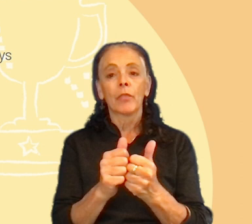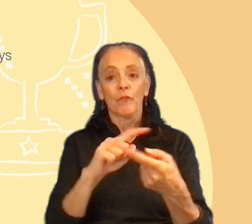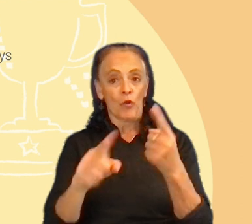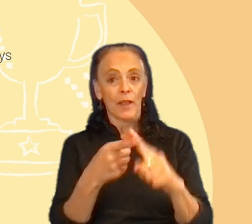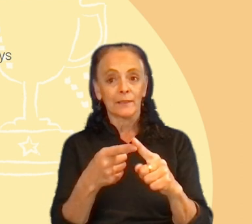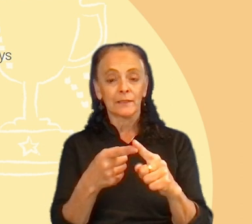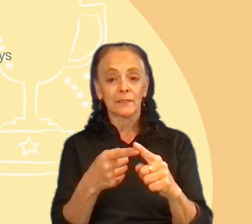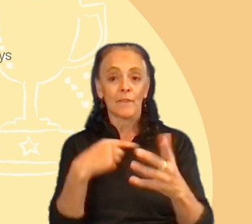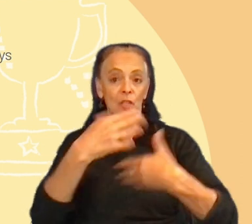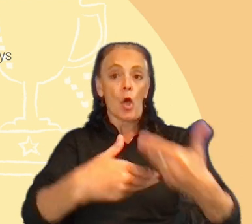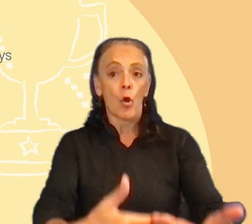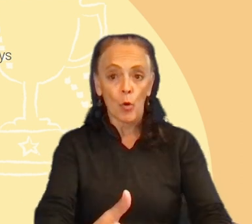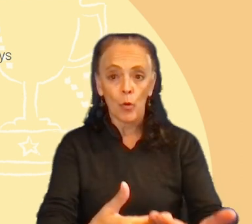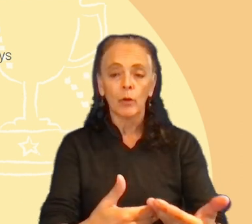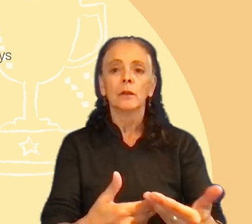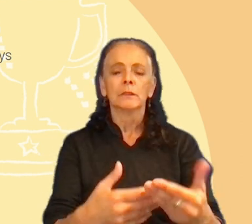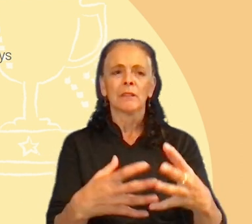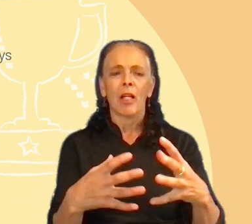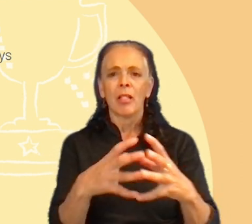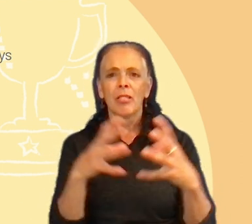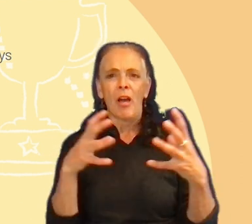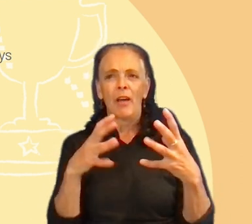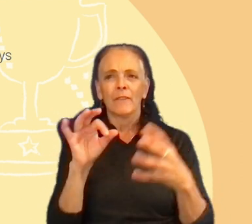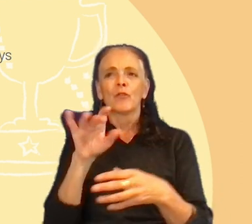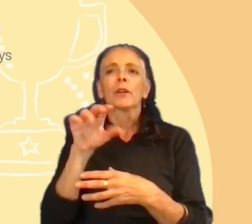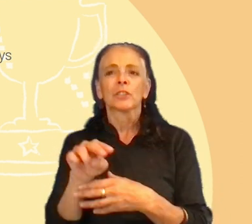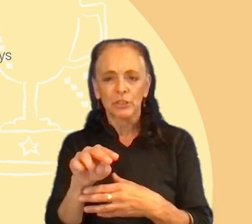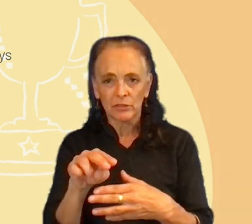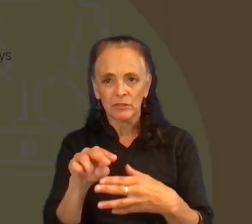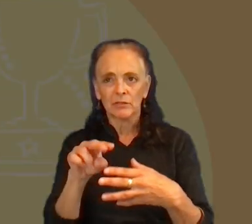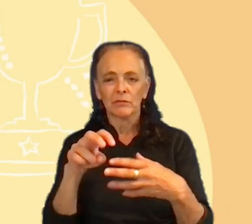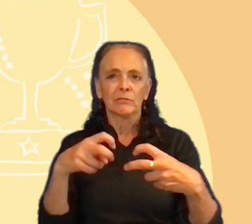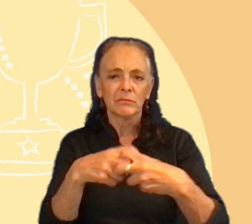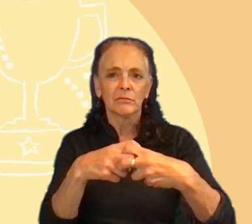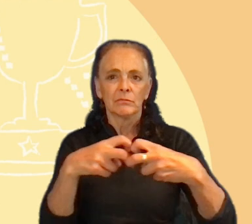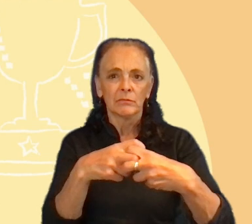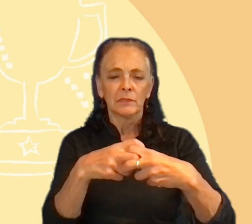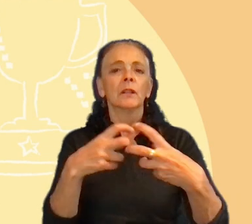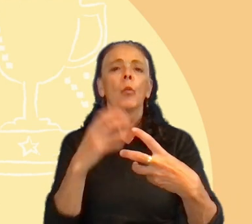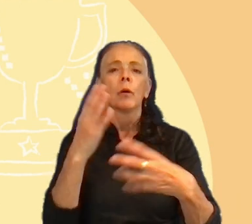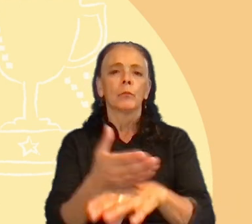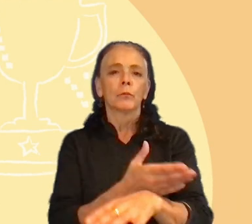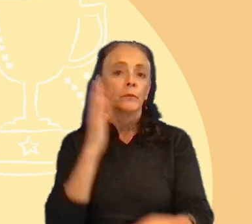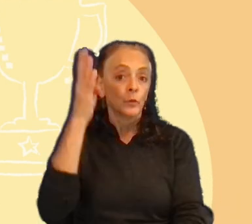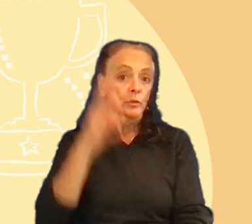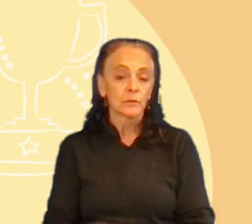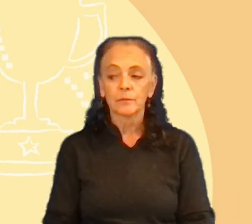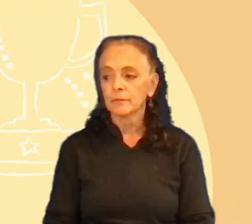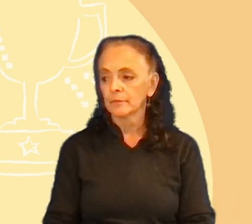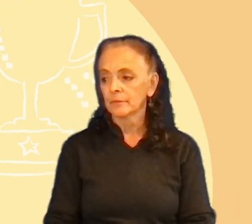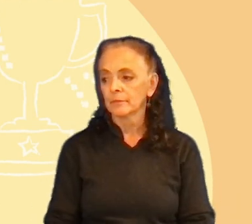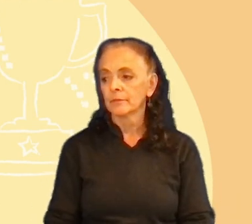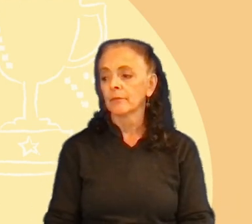flow it has a lot of friction so we will improve that in the future future uh